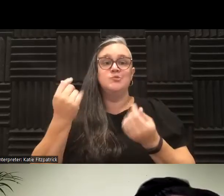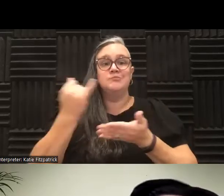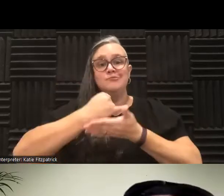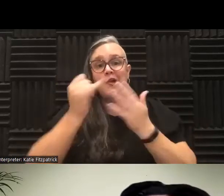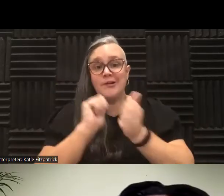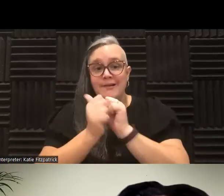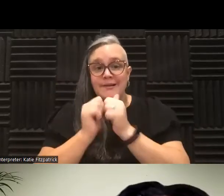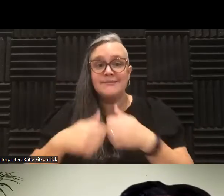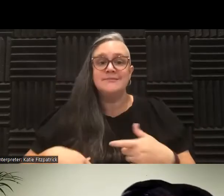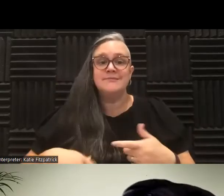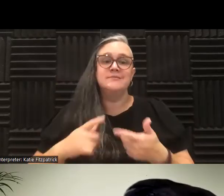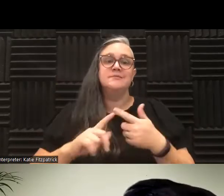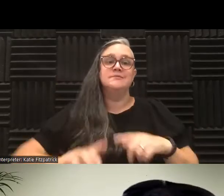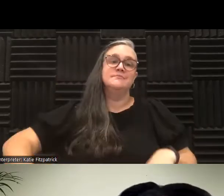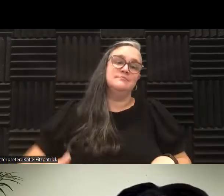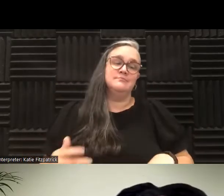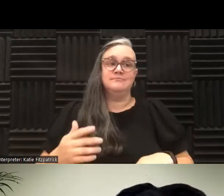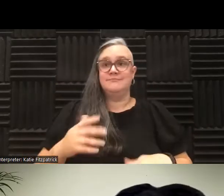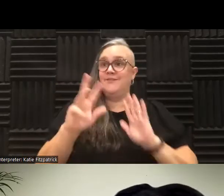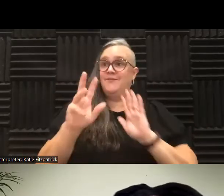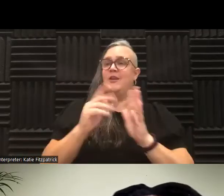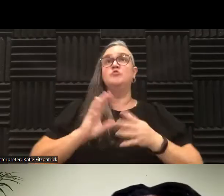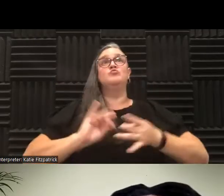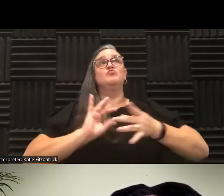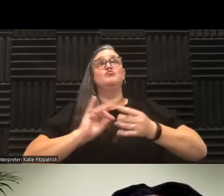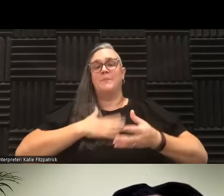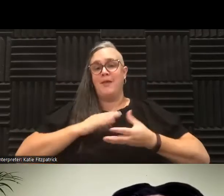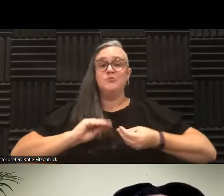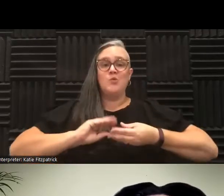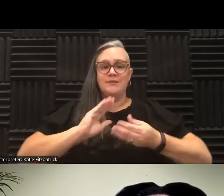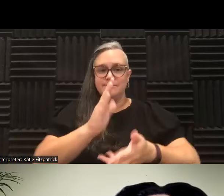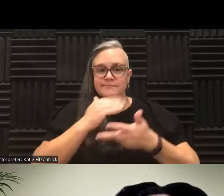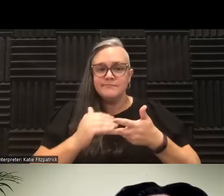videos, or some mini granting specific to outreach groups,